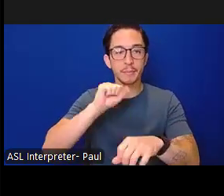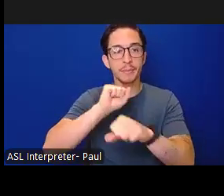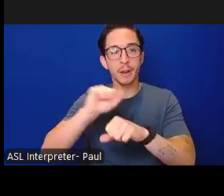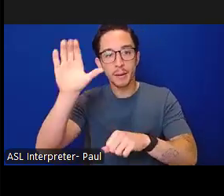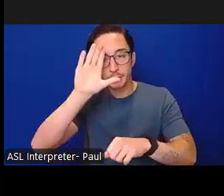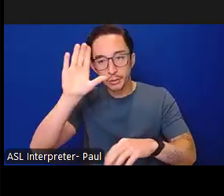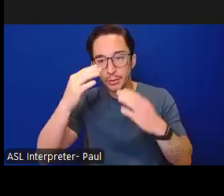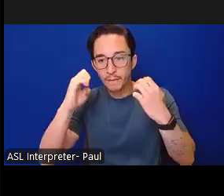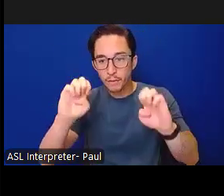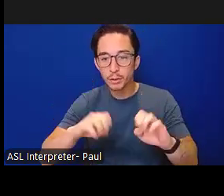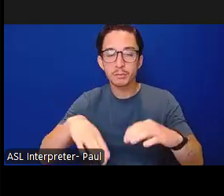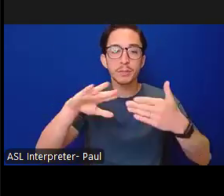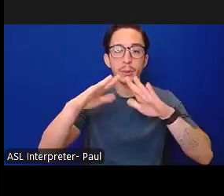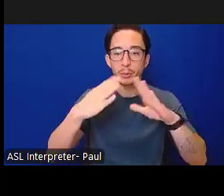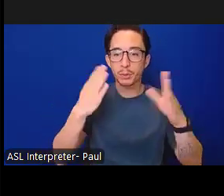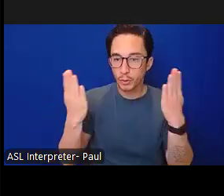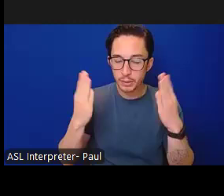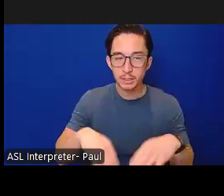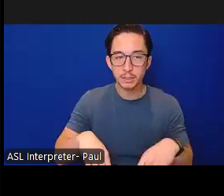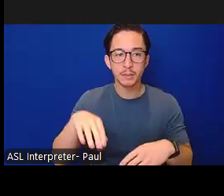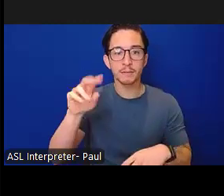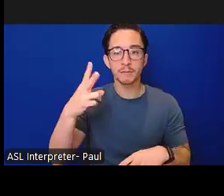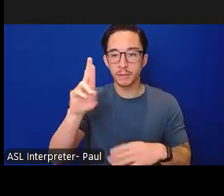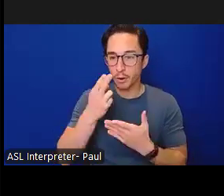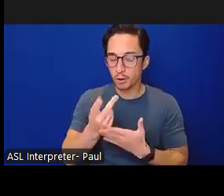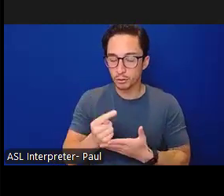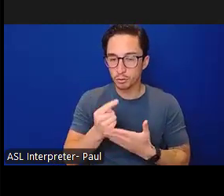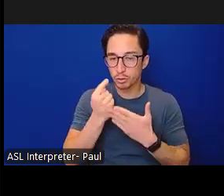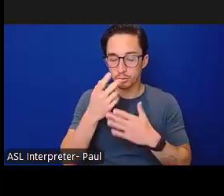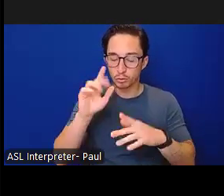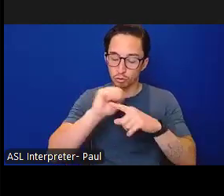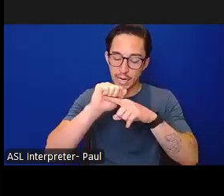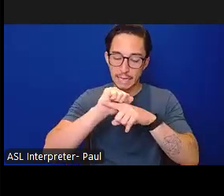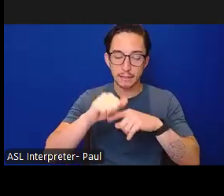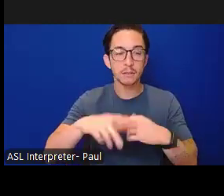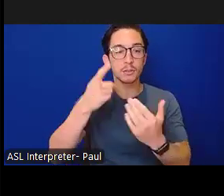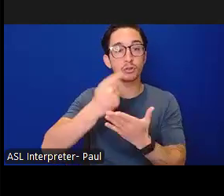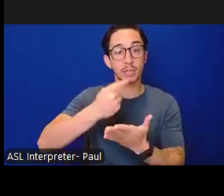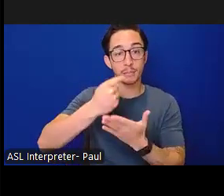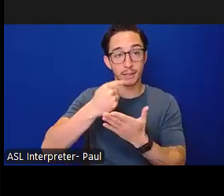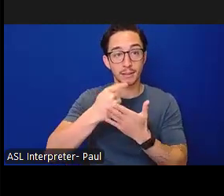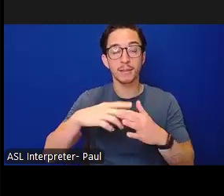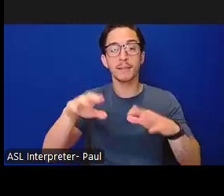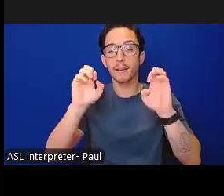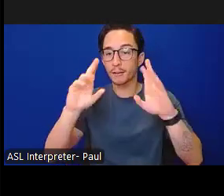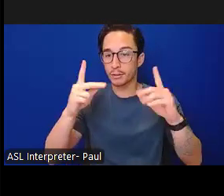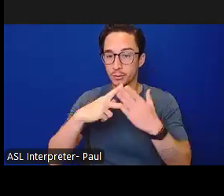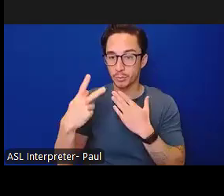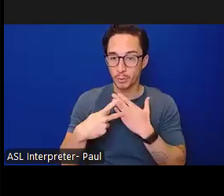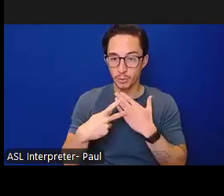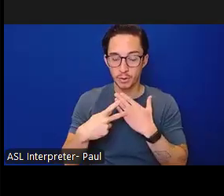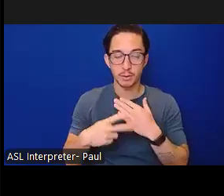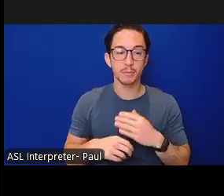service, vocational training, treatment, educational programs.